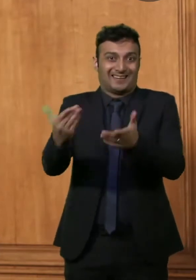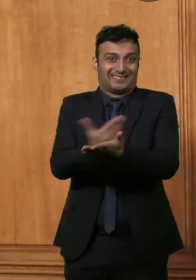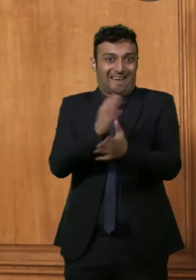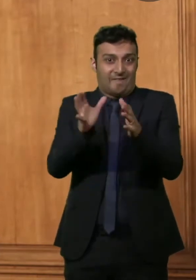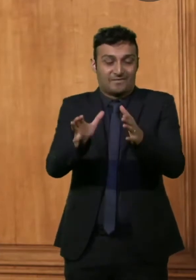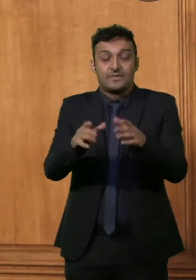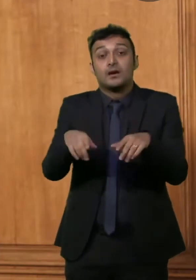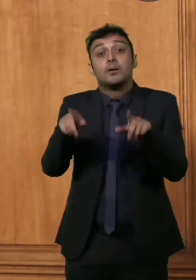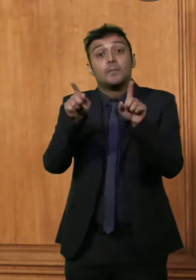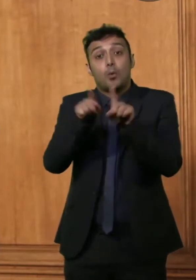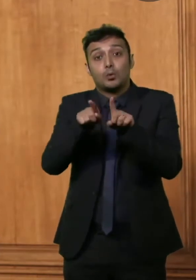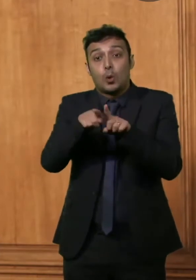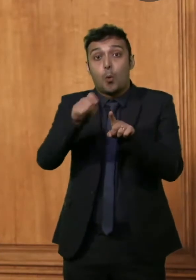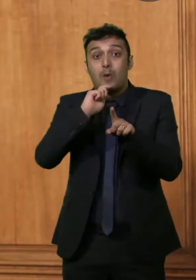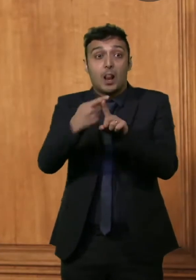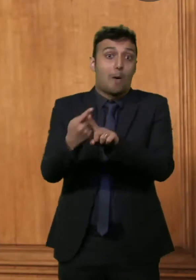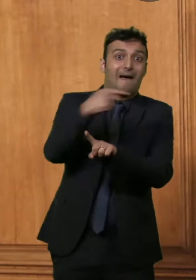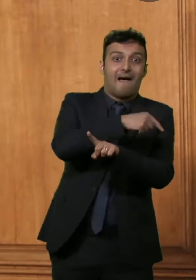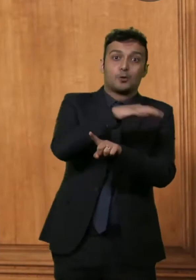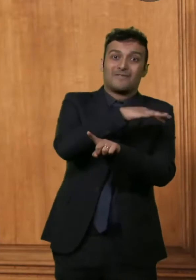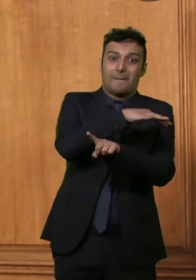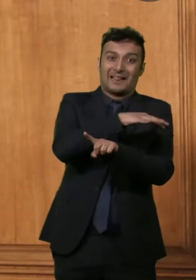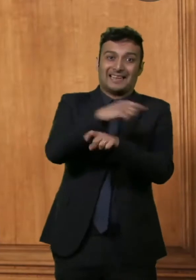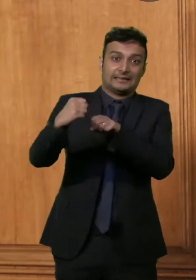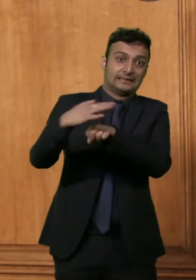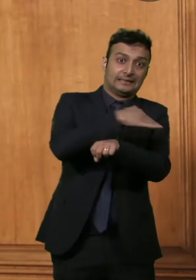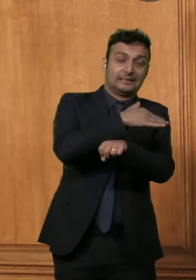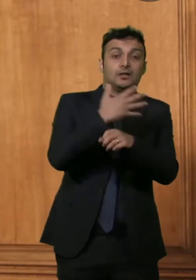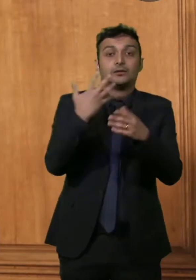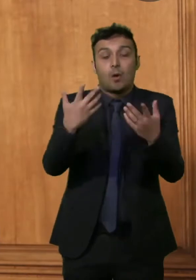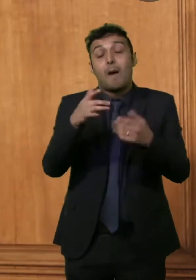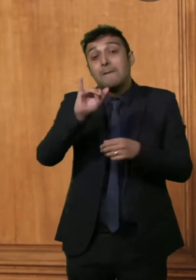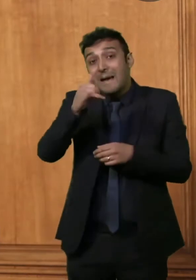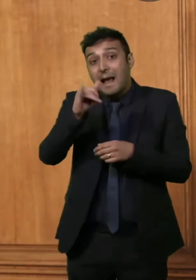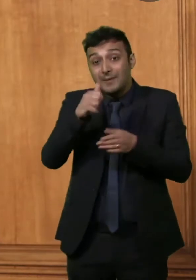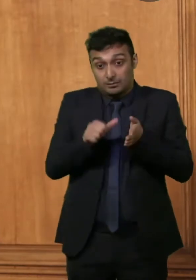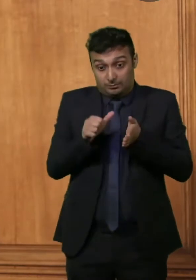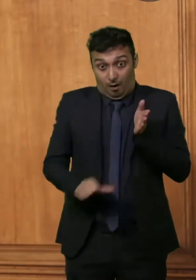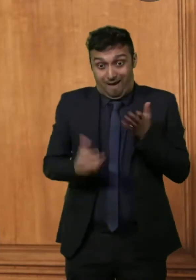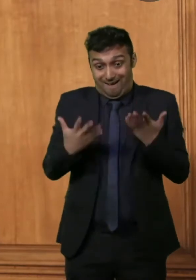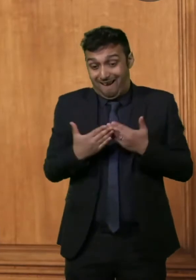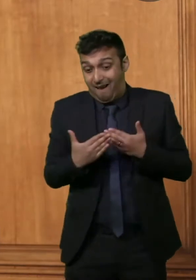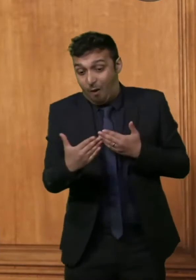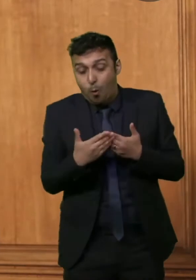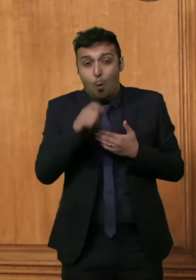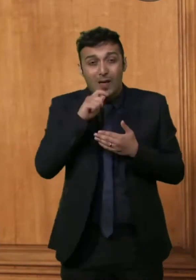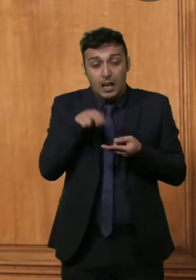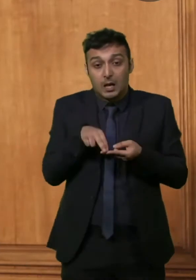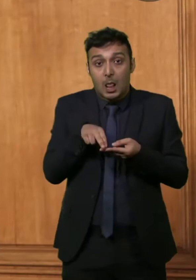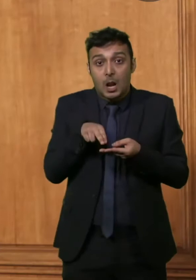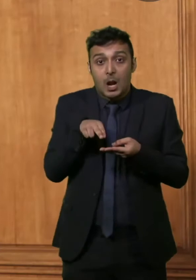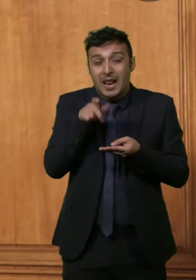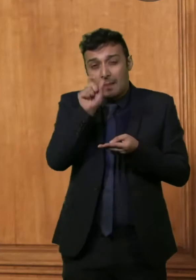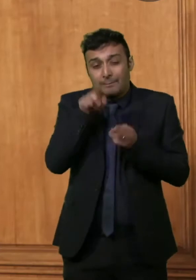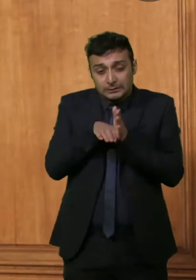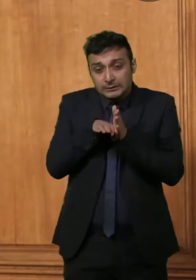I suspect we may see a rise at the start, with luck as we go forward and people get used to using that testing, whole families will